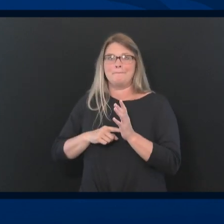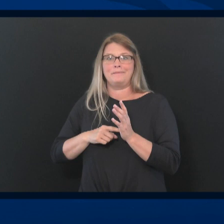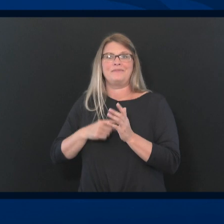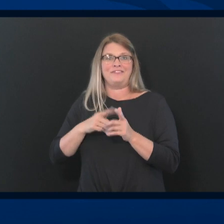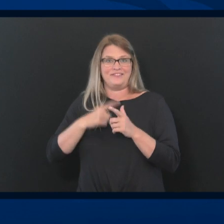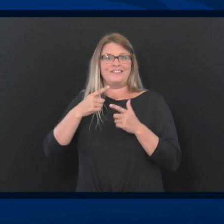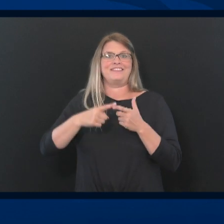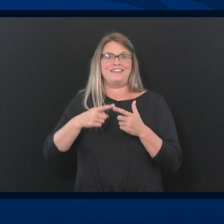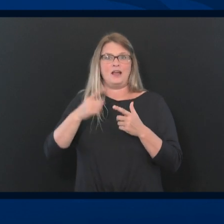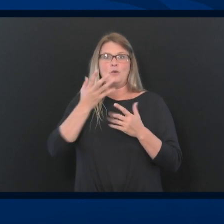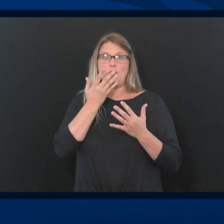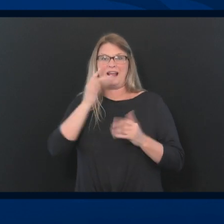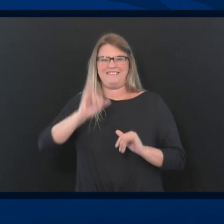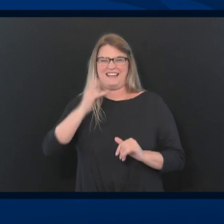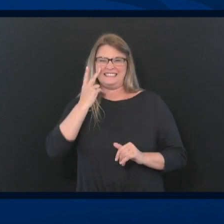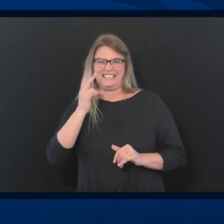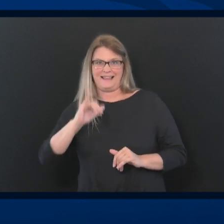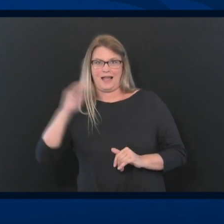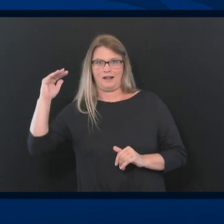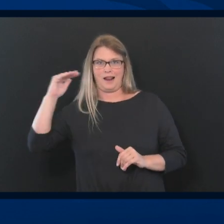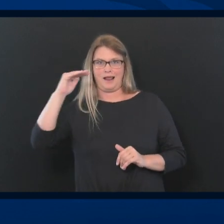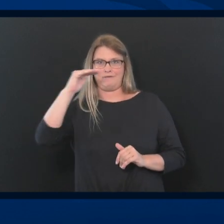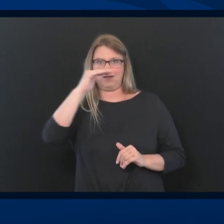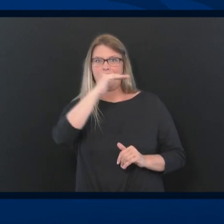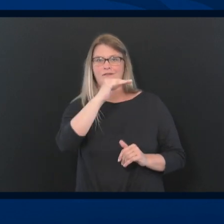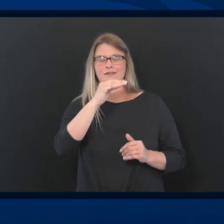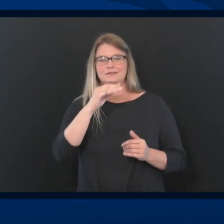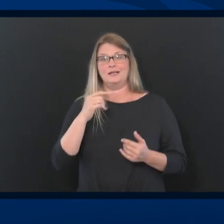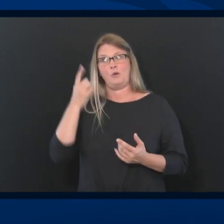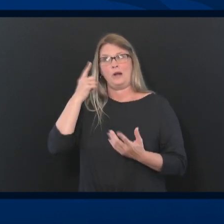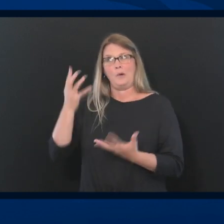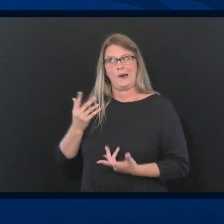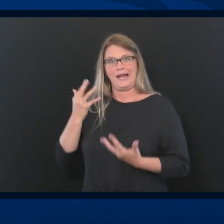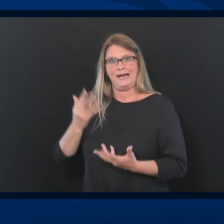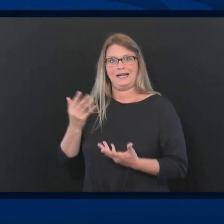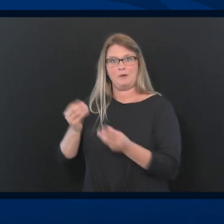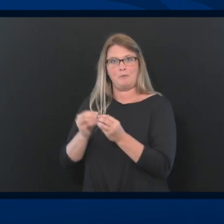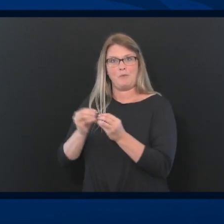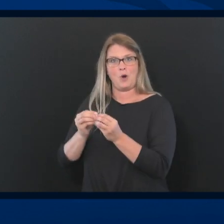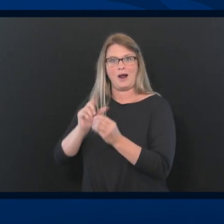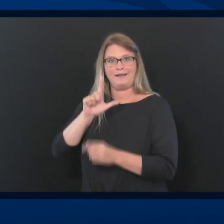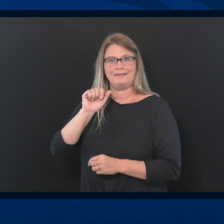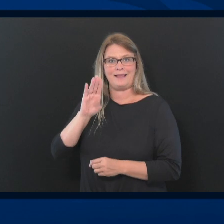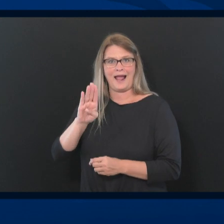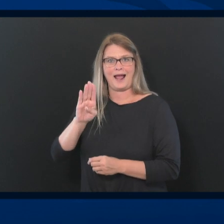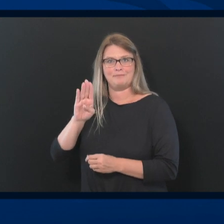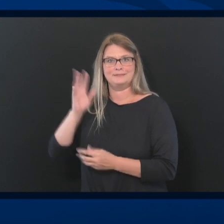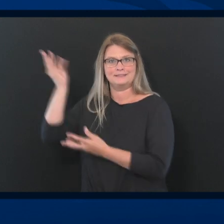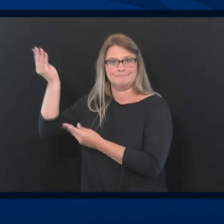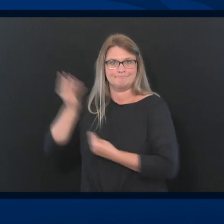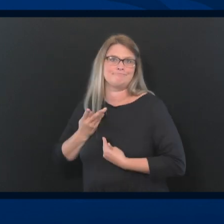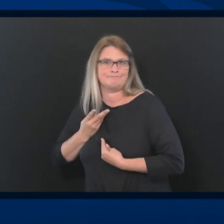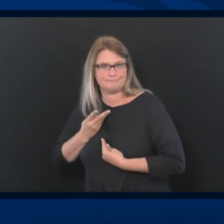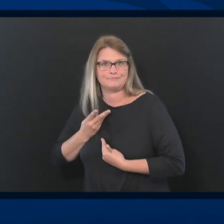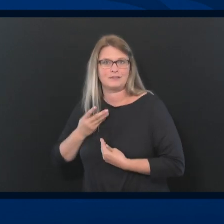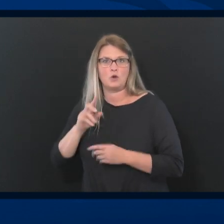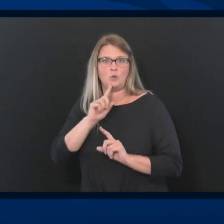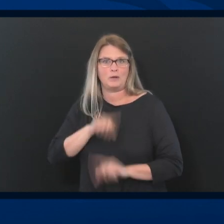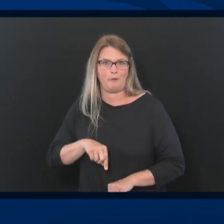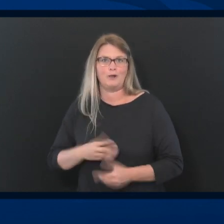just that leveling off is just reflecting the lag time of some labs being longer turnaround times than